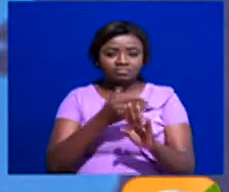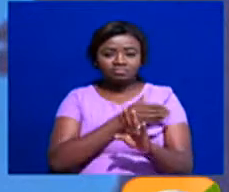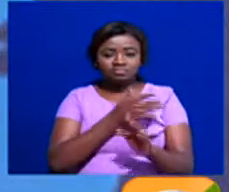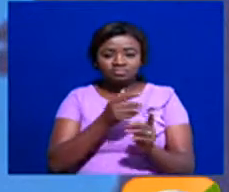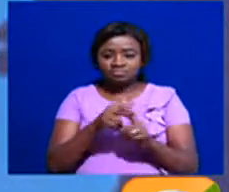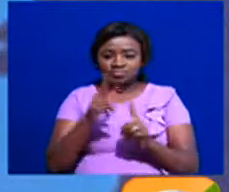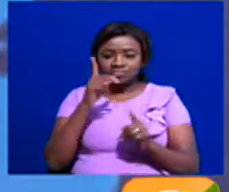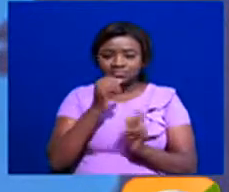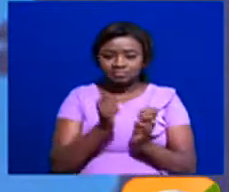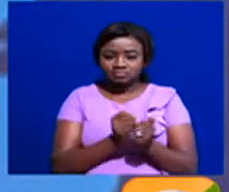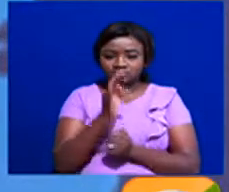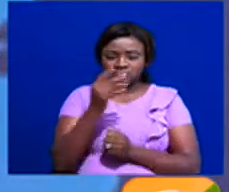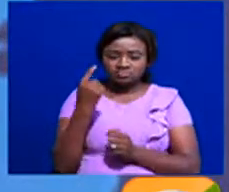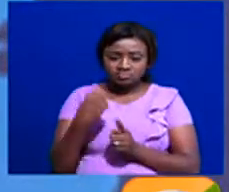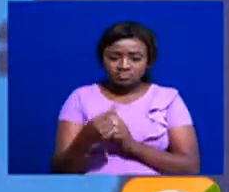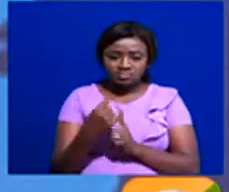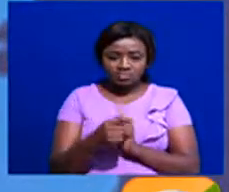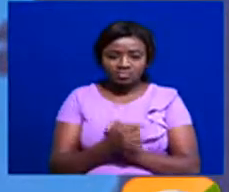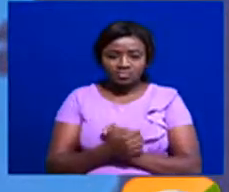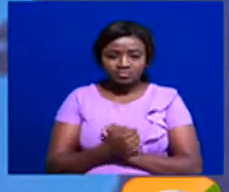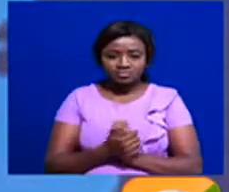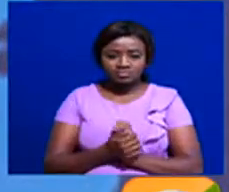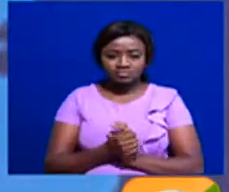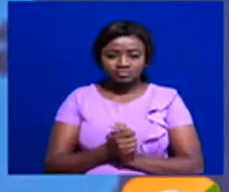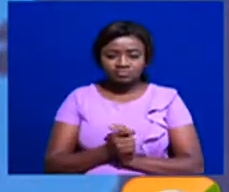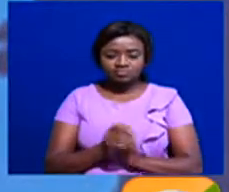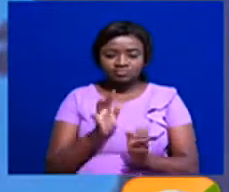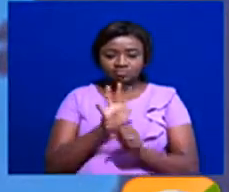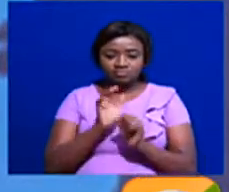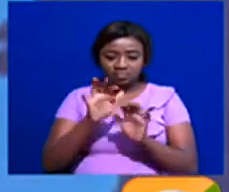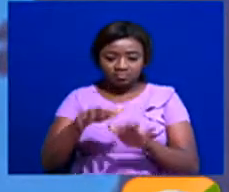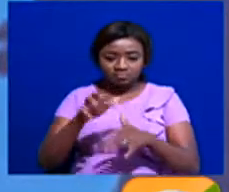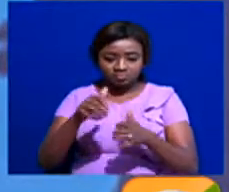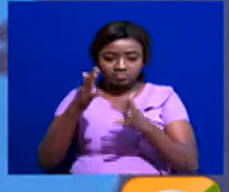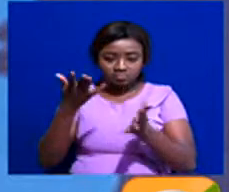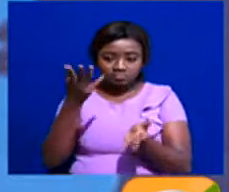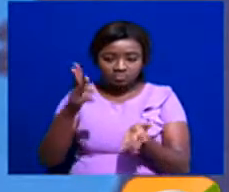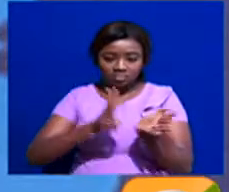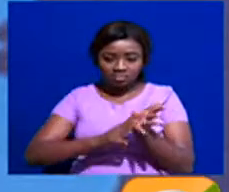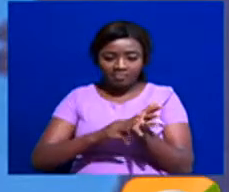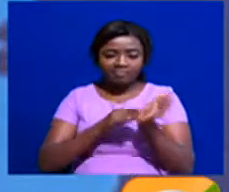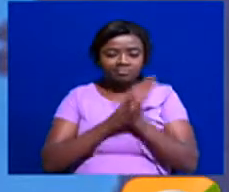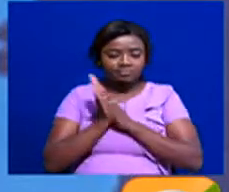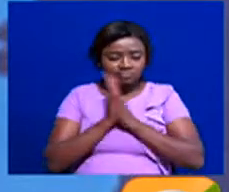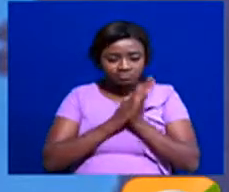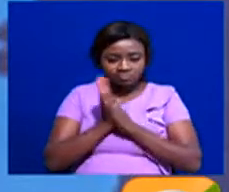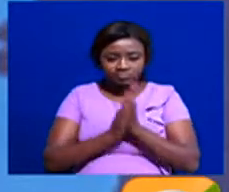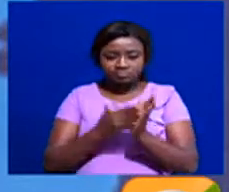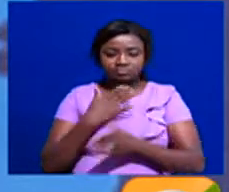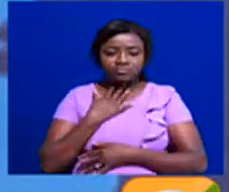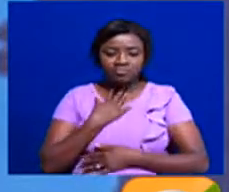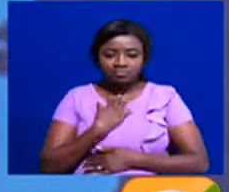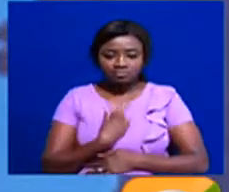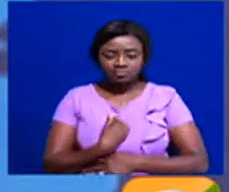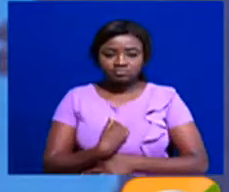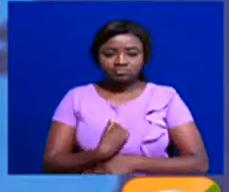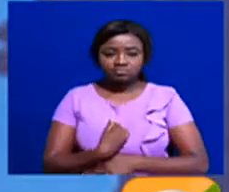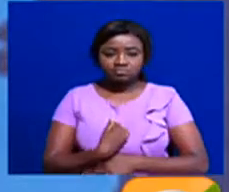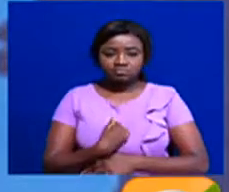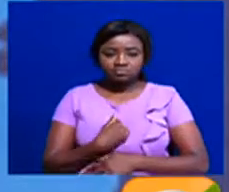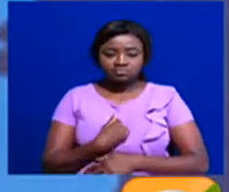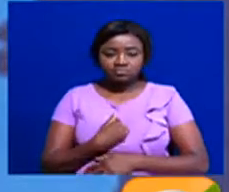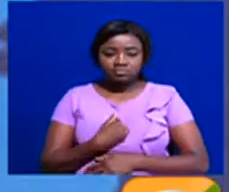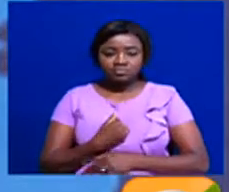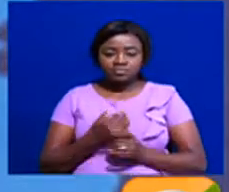ago, there was so much interest that a number of farmers at the moment are switching off